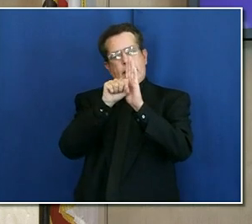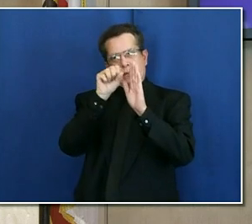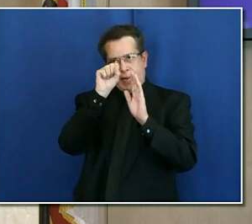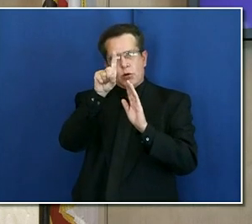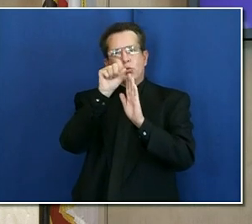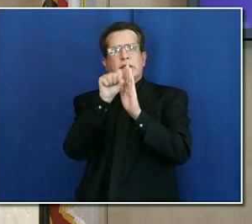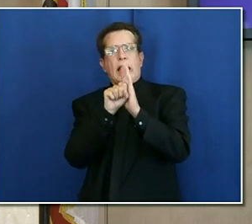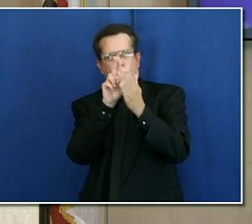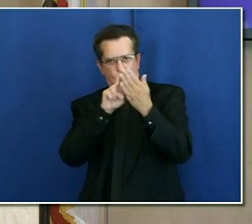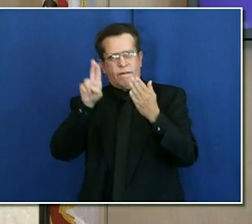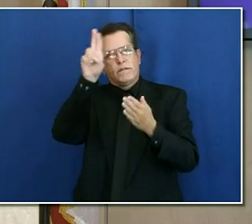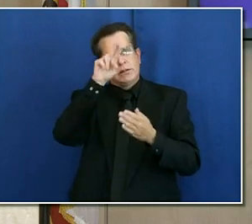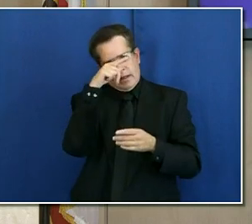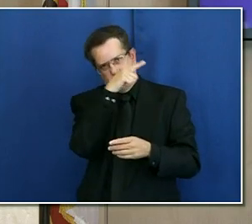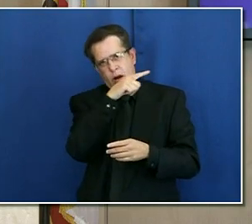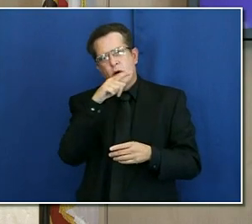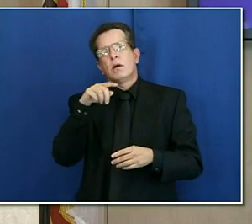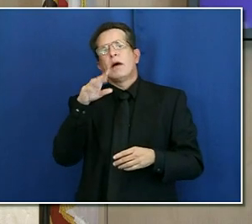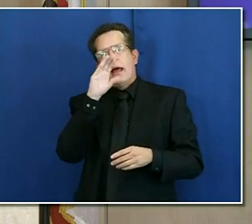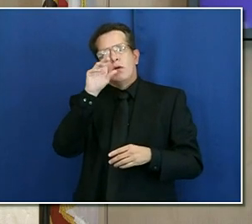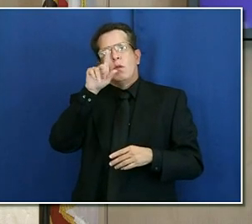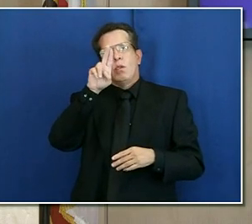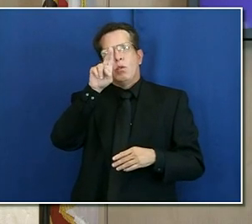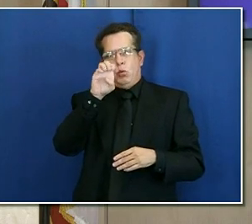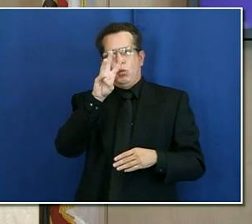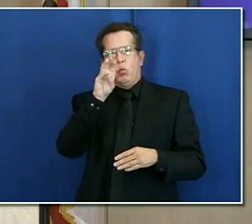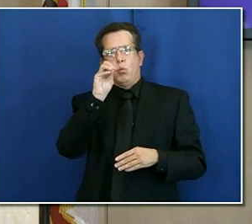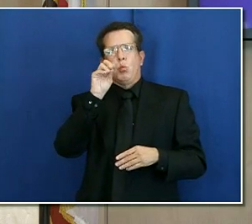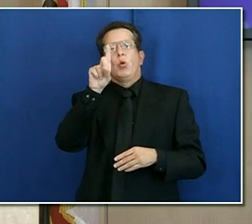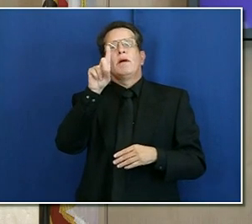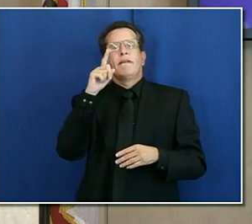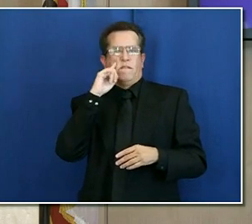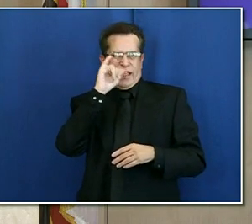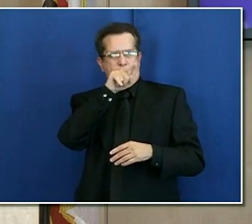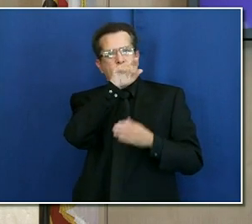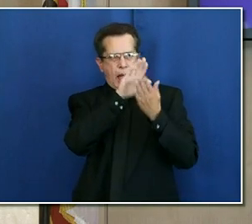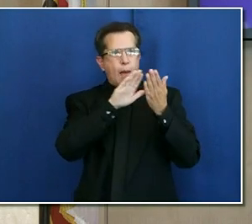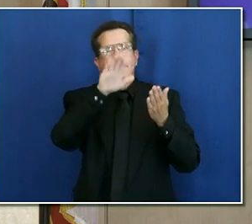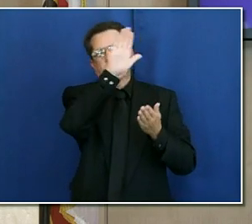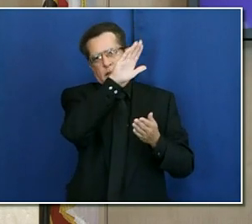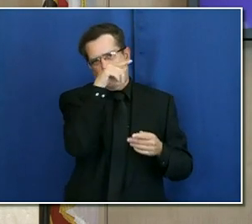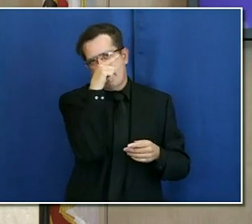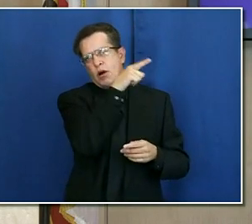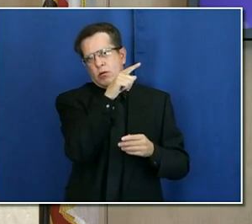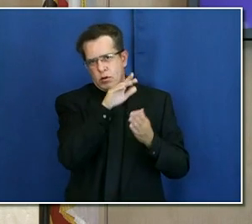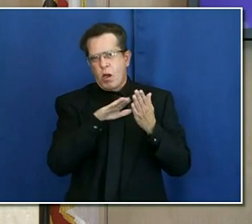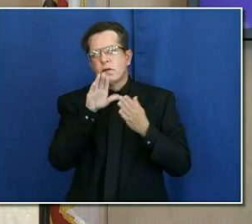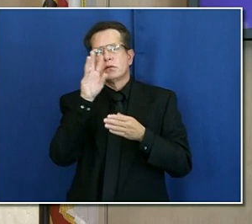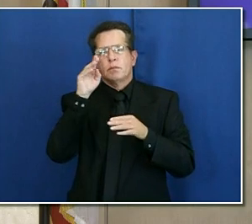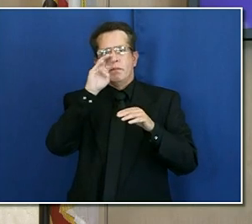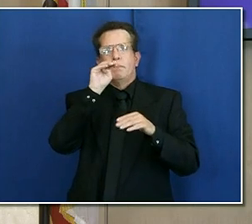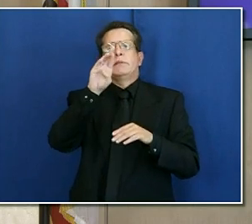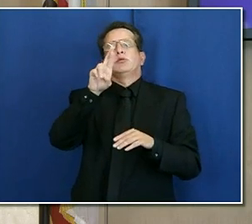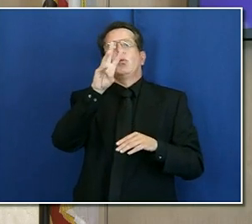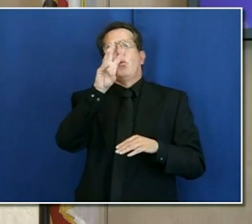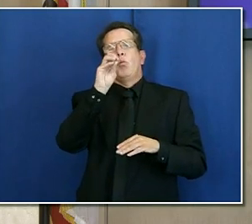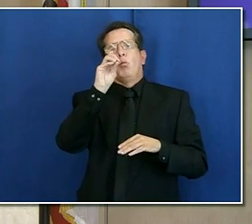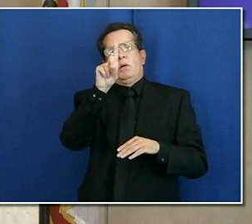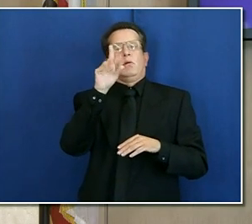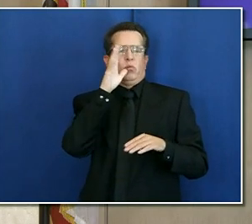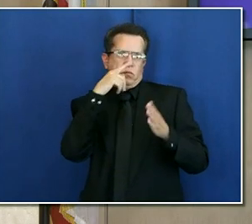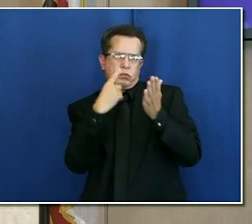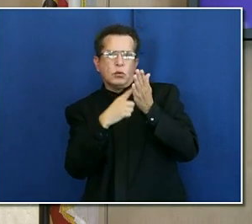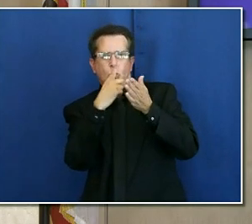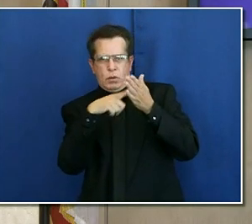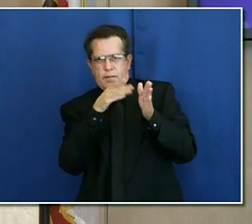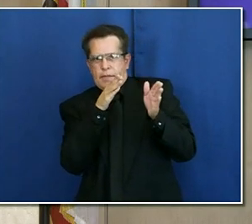University, and Luke Wood, who's Vice President for Student Affairs and Campus Diversity. Mr. Wood will be making some announcements about some action San Diego State